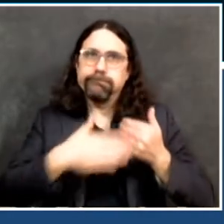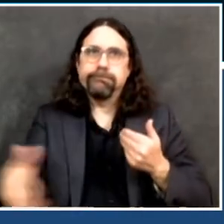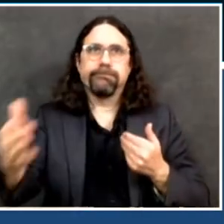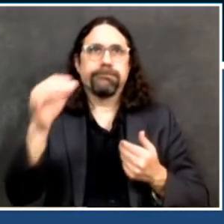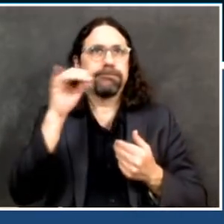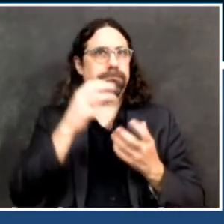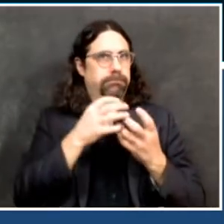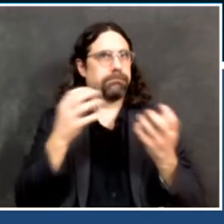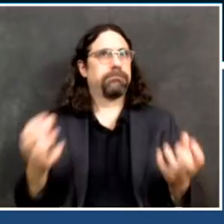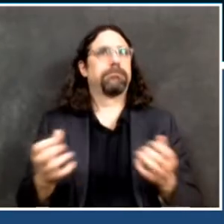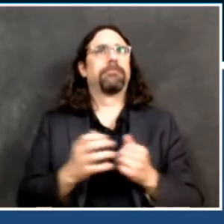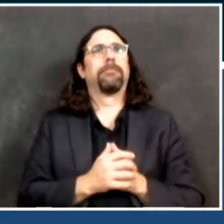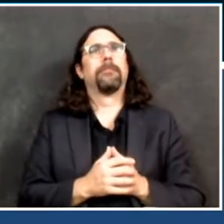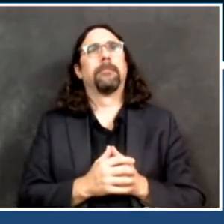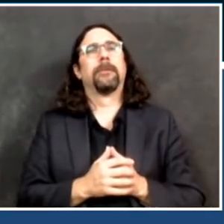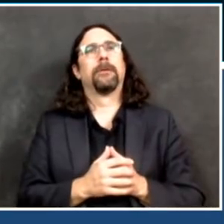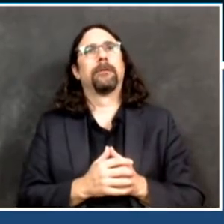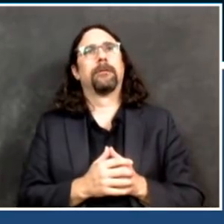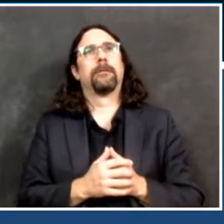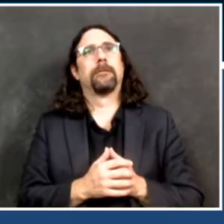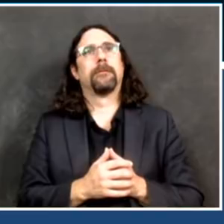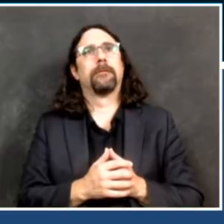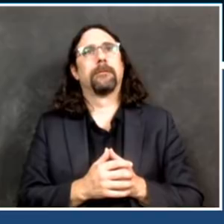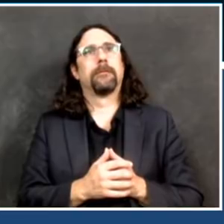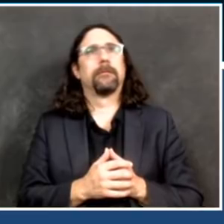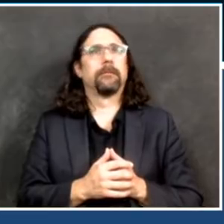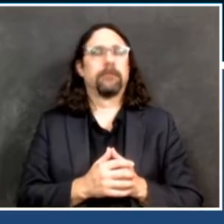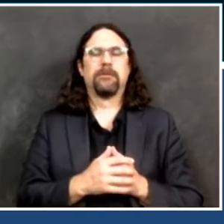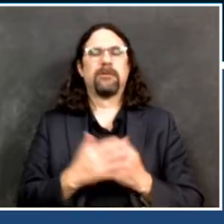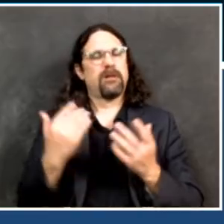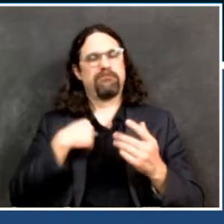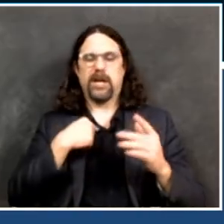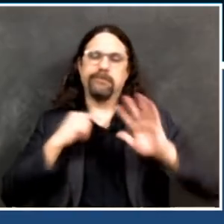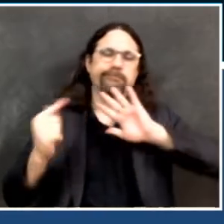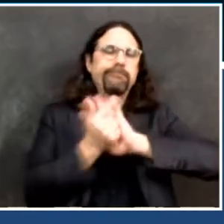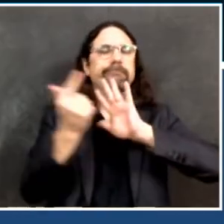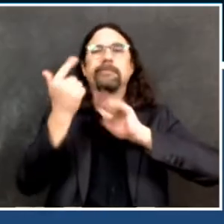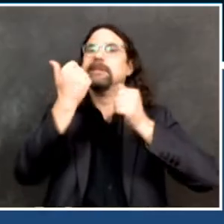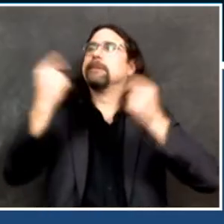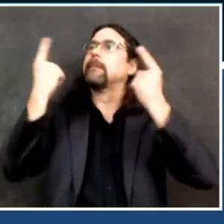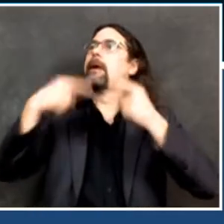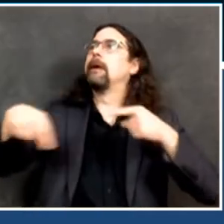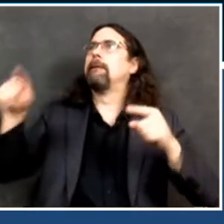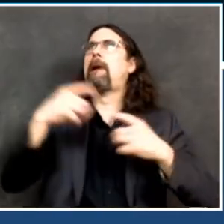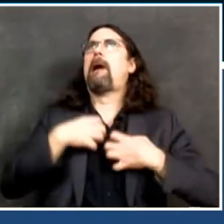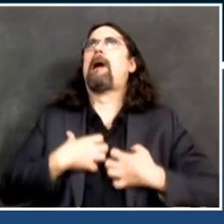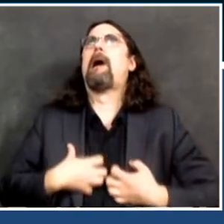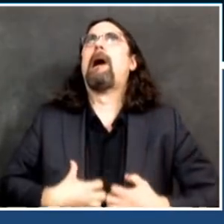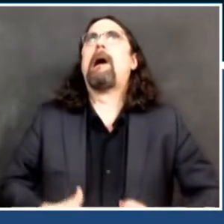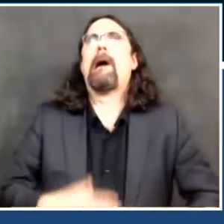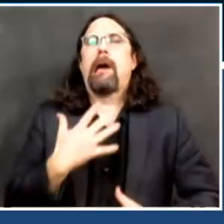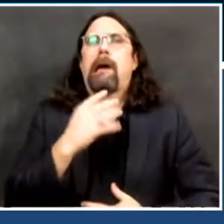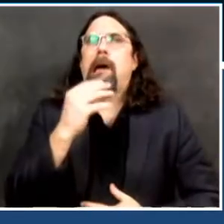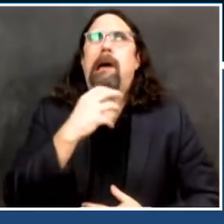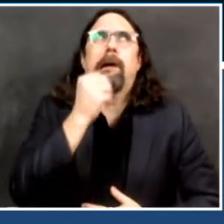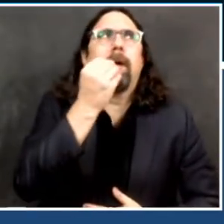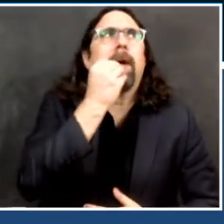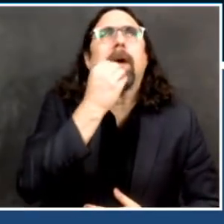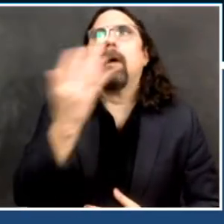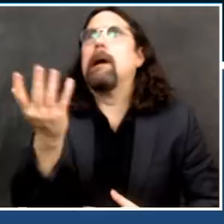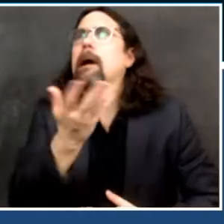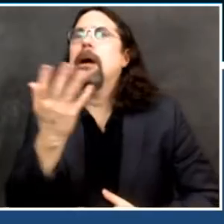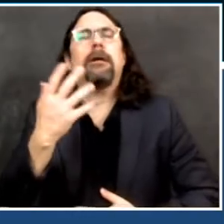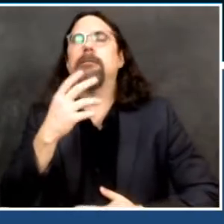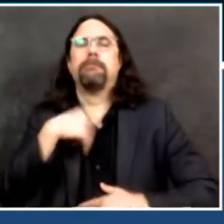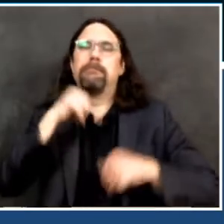the tragedy of the pandemic with the tragedy of hunger. Thank you. Thank you very, very much, Commissioner. And thank